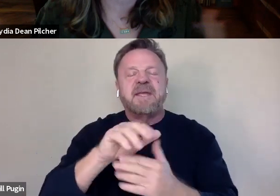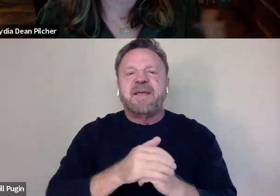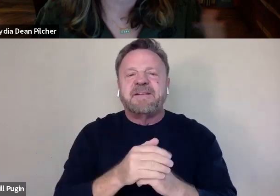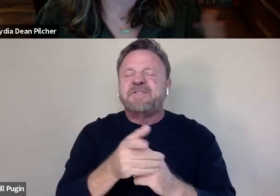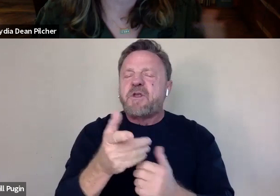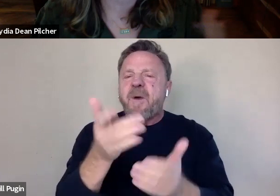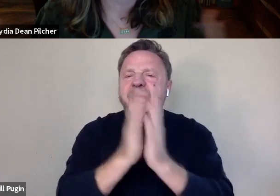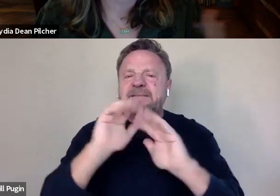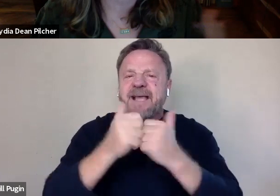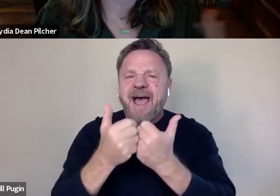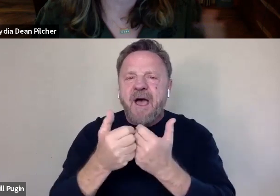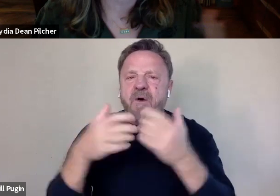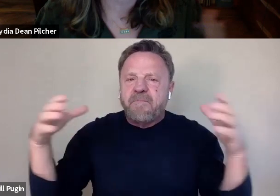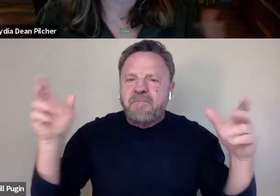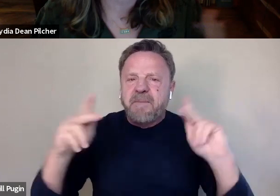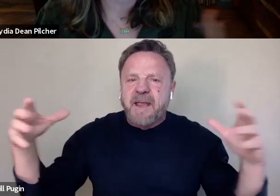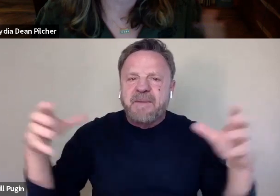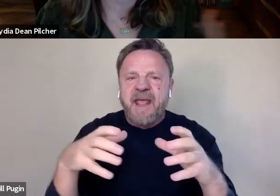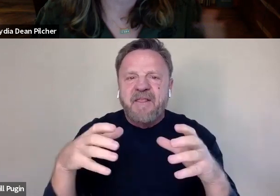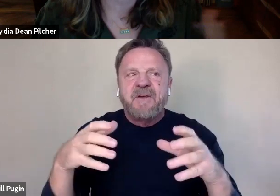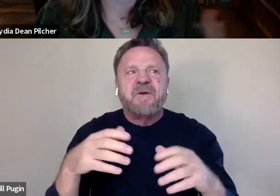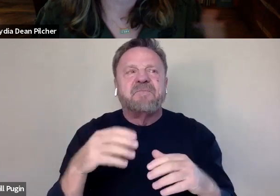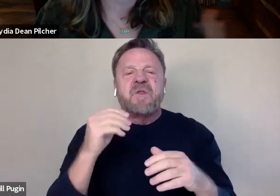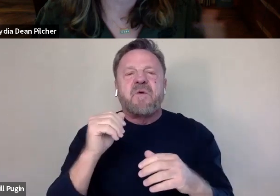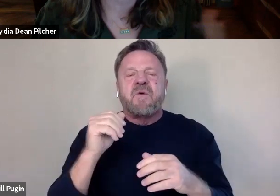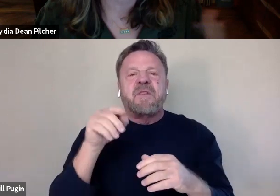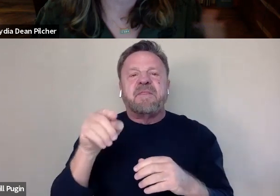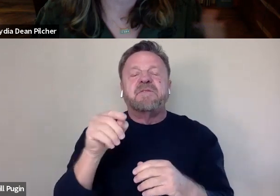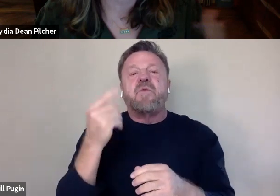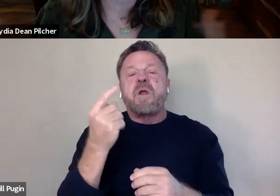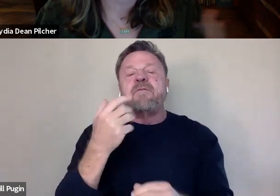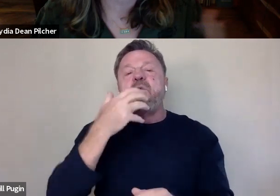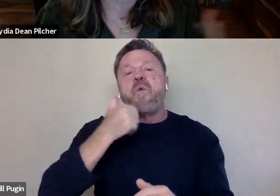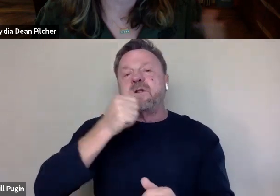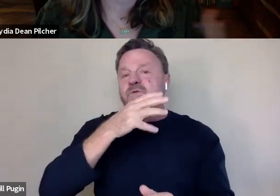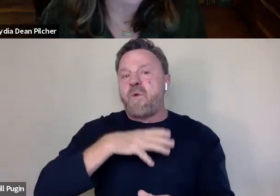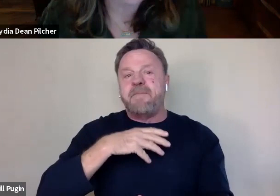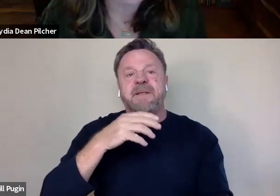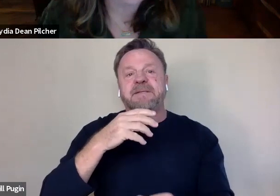people together. Weowaka is one of the oldest women's retreats in